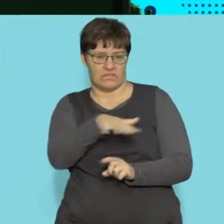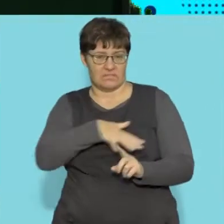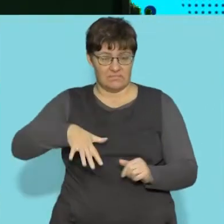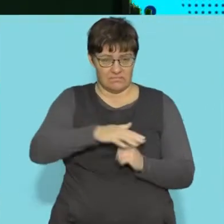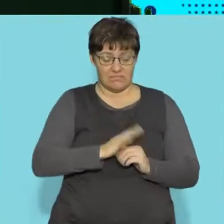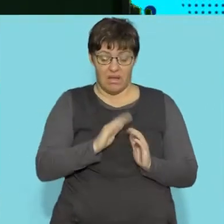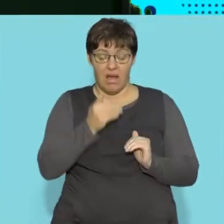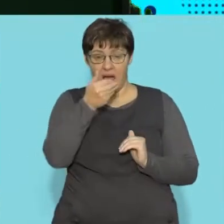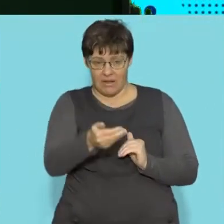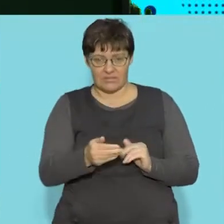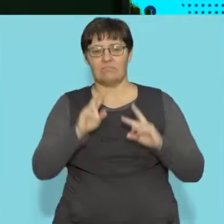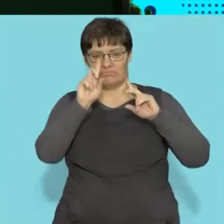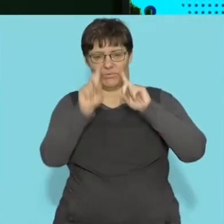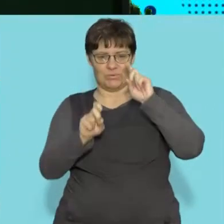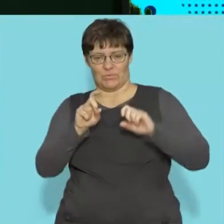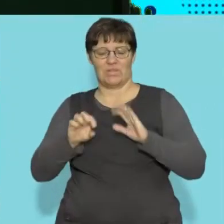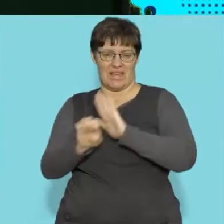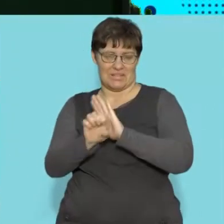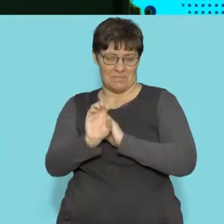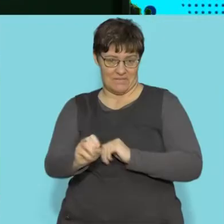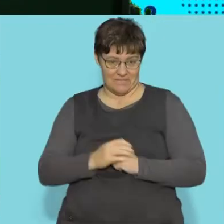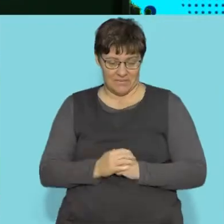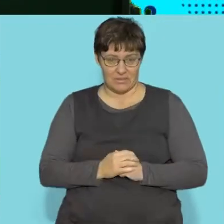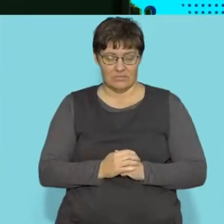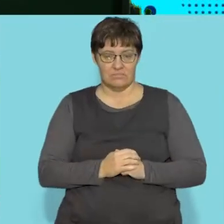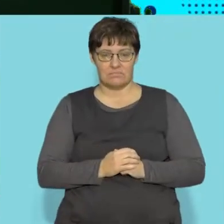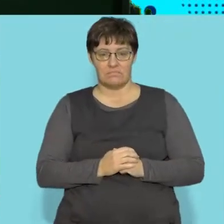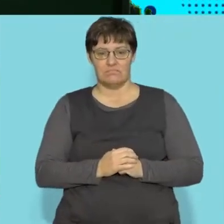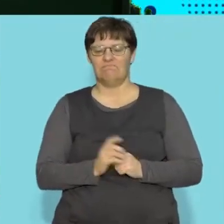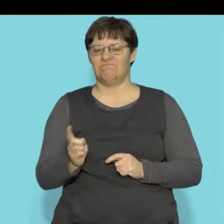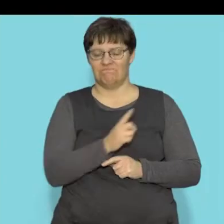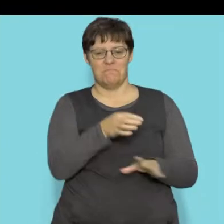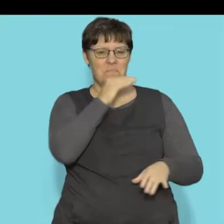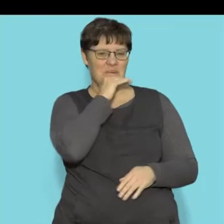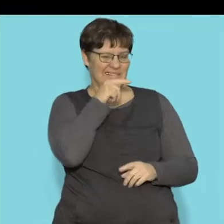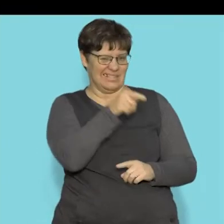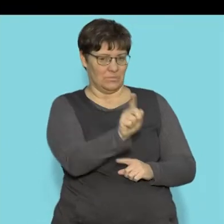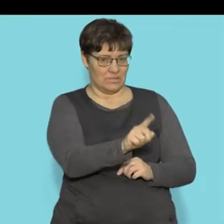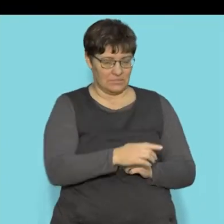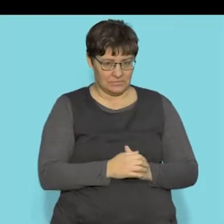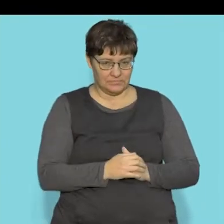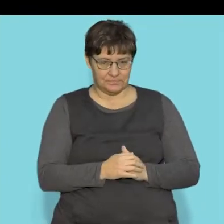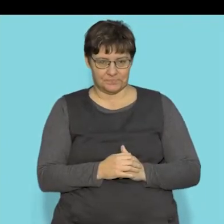that, we're going to dive into some more examples. Let's go to the first definition.